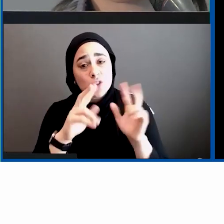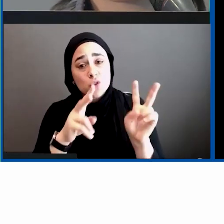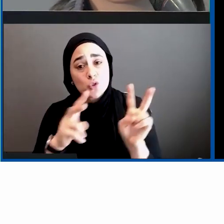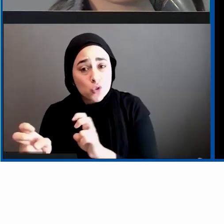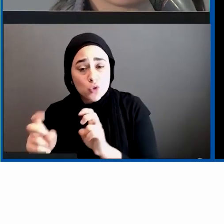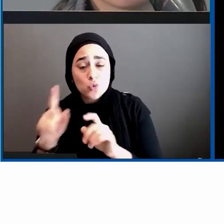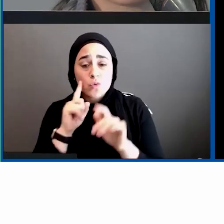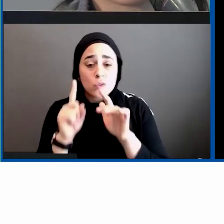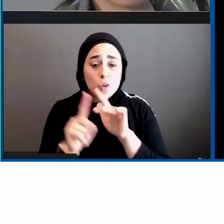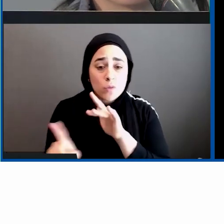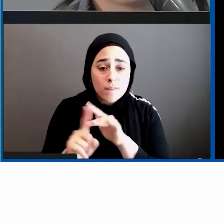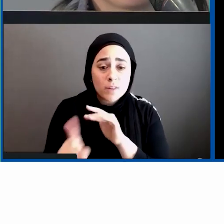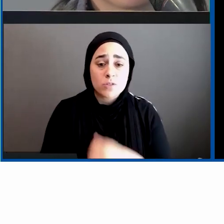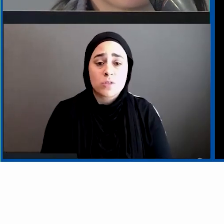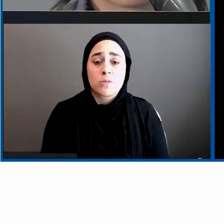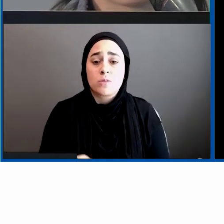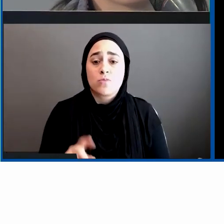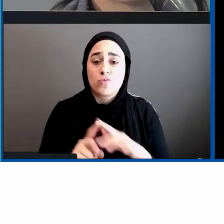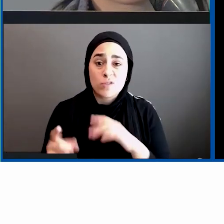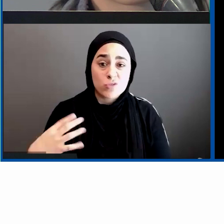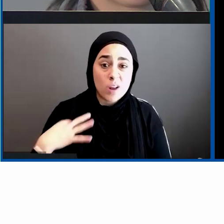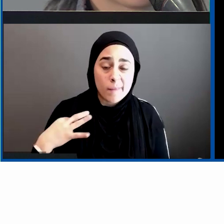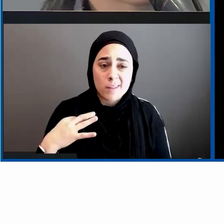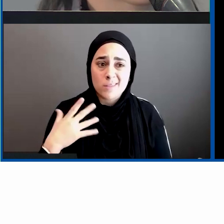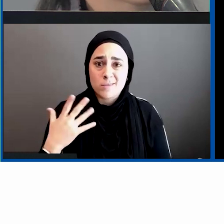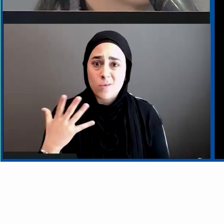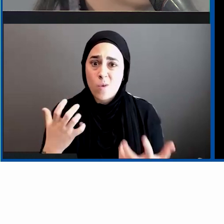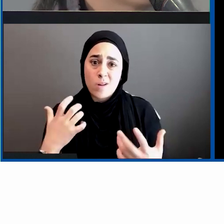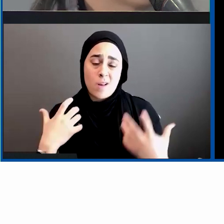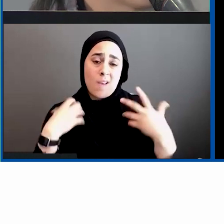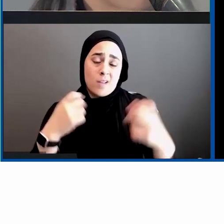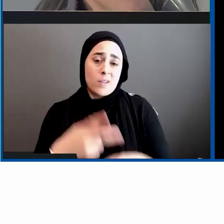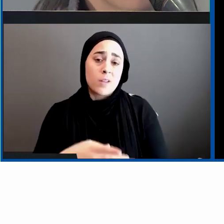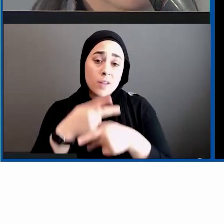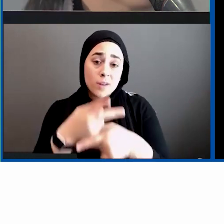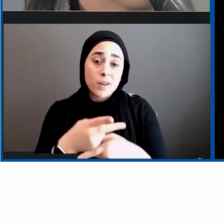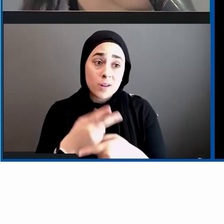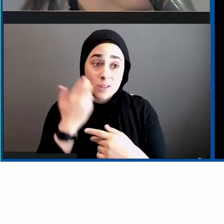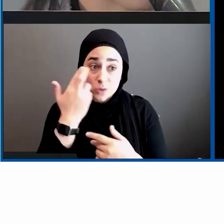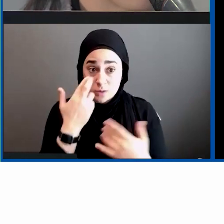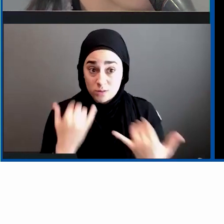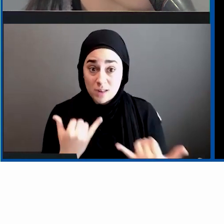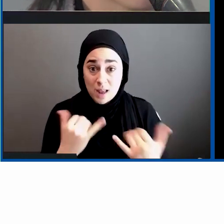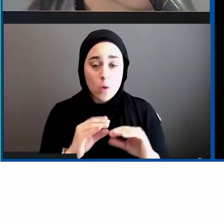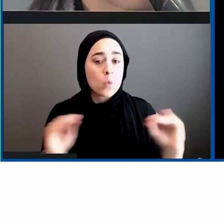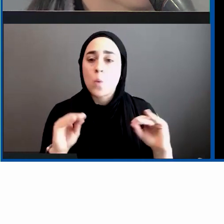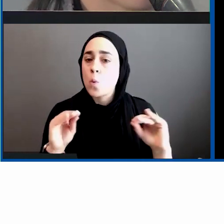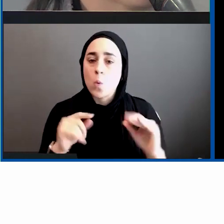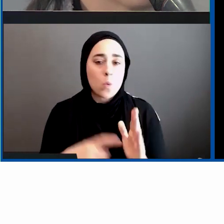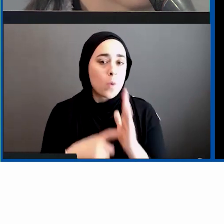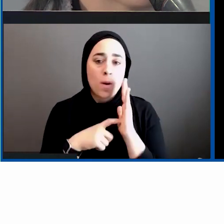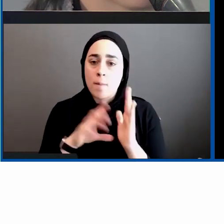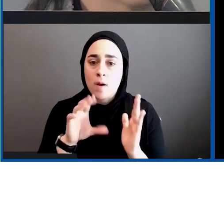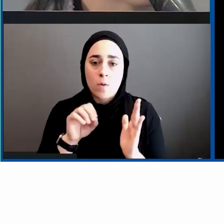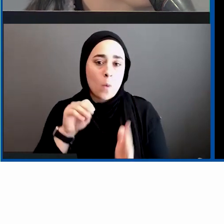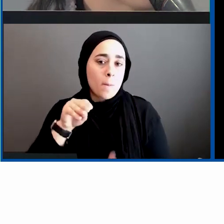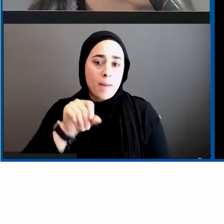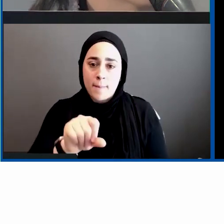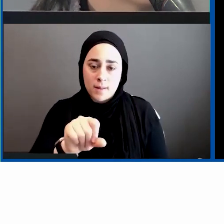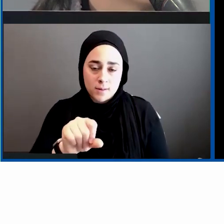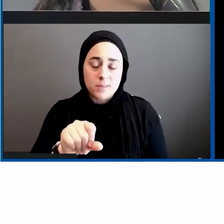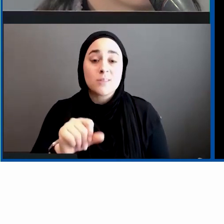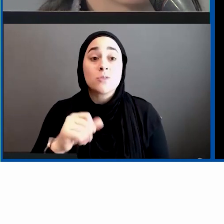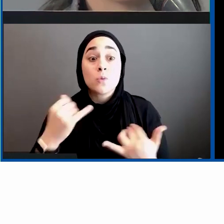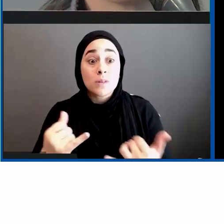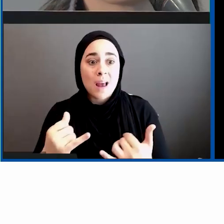and refugee applicants seeking health care, because right now there are no co-payments required. So this is the first time co-payments have been